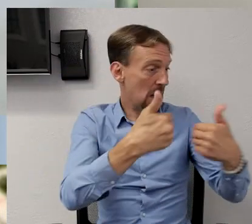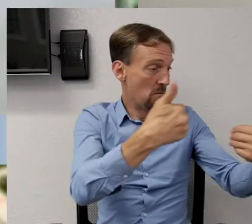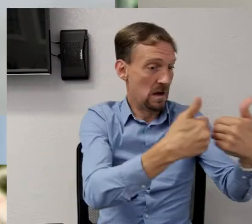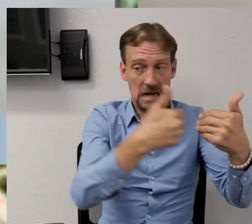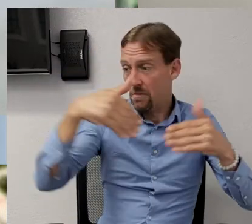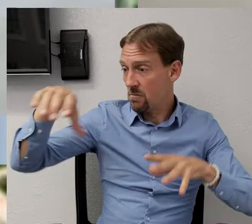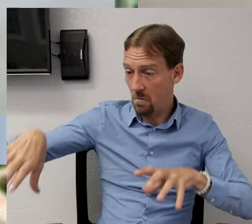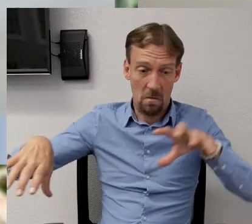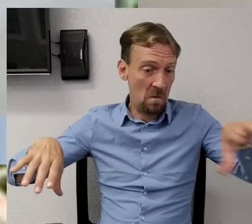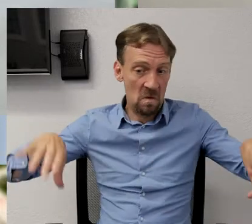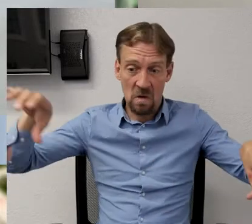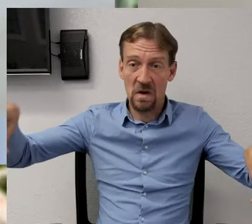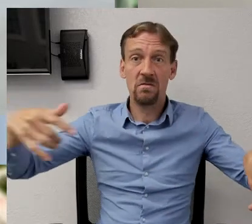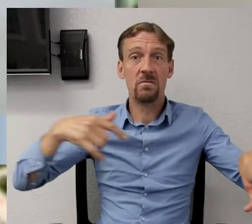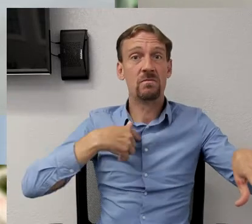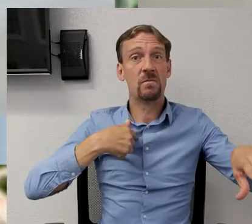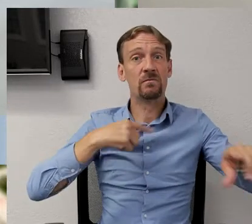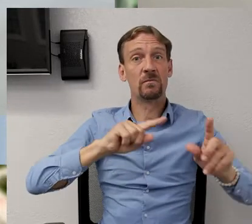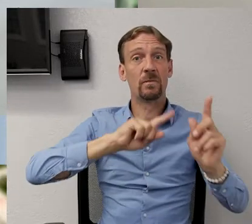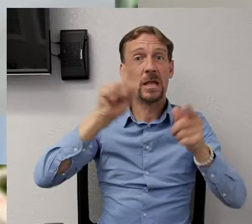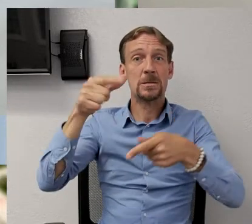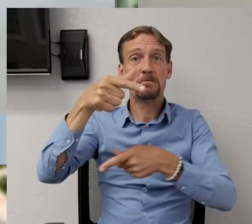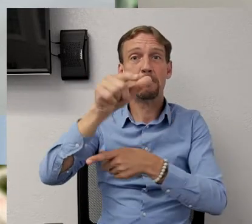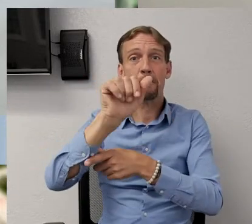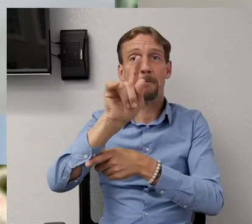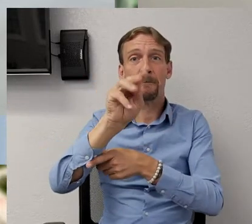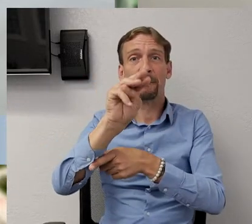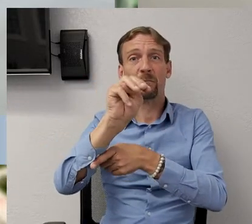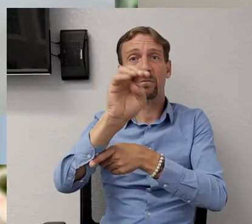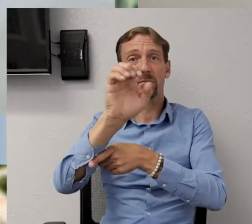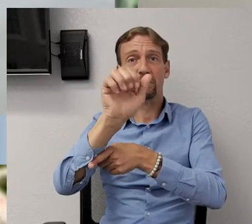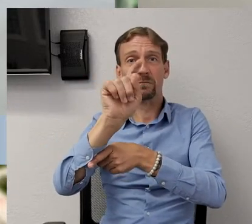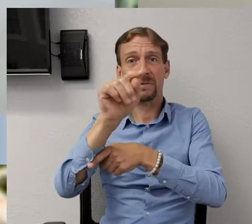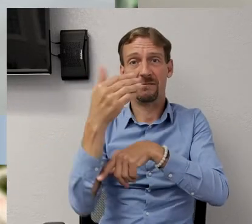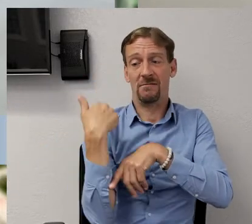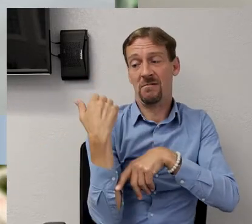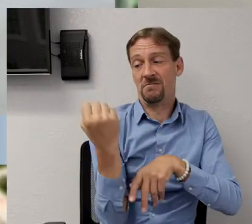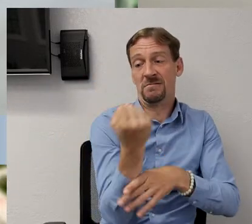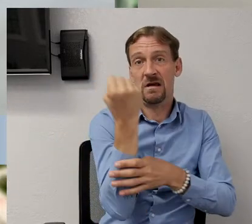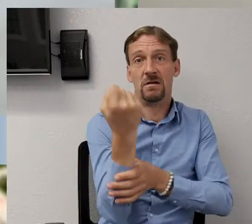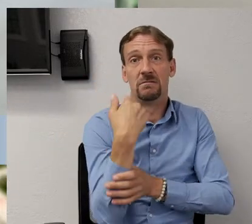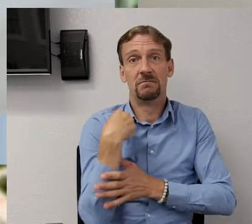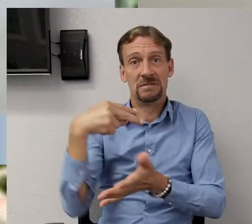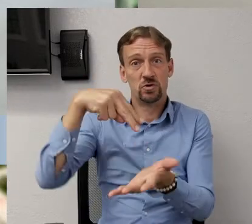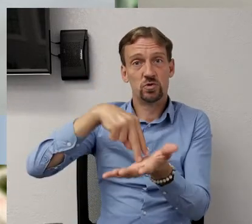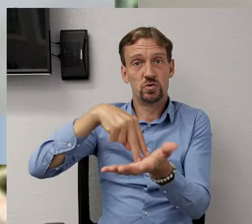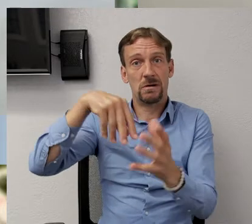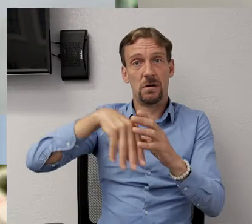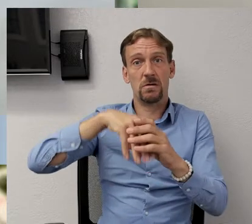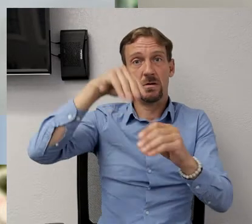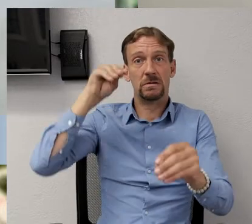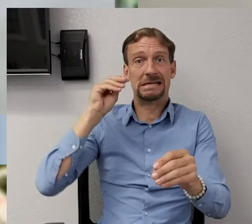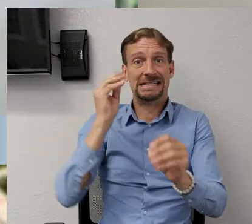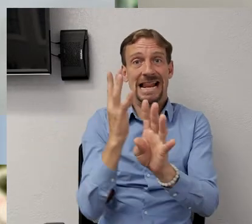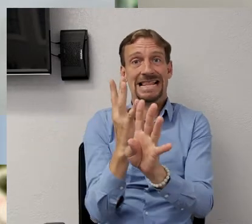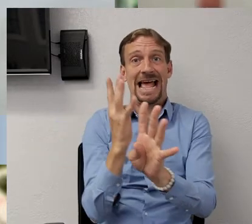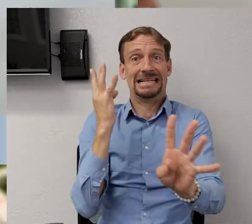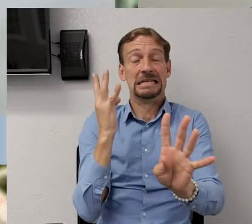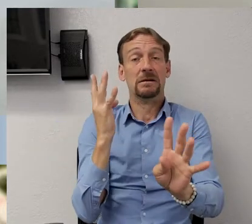Now I went to Quality Meats, I think it was on Saturday, and I stood outside in a